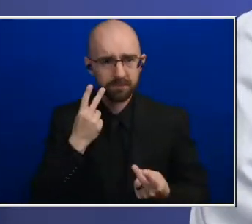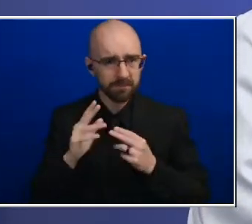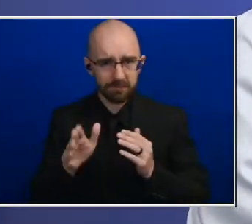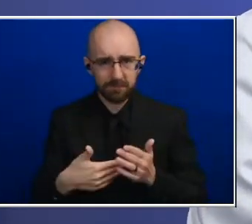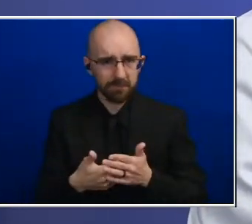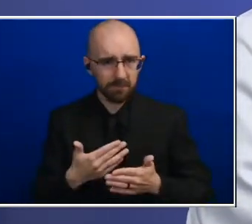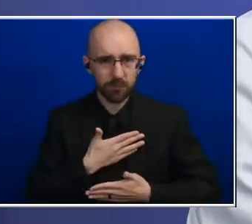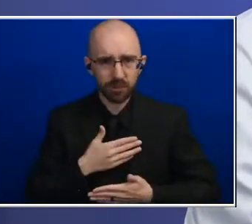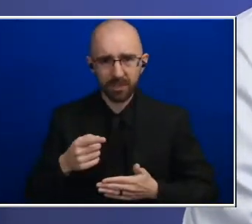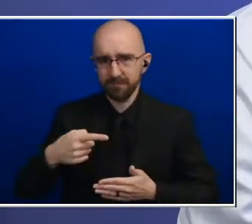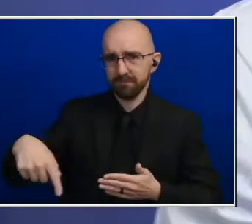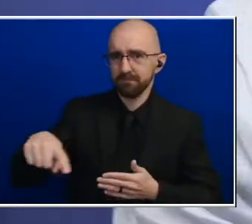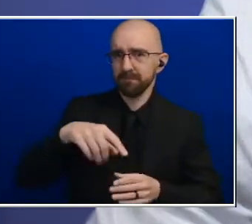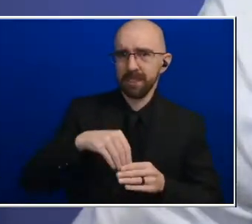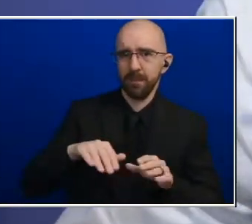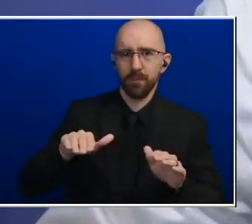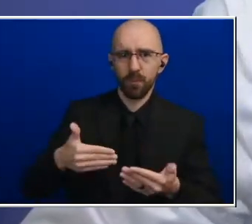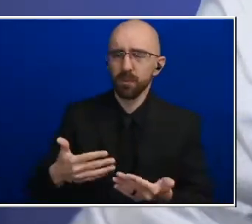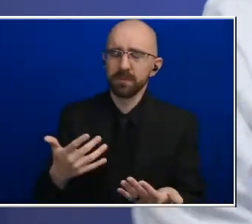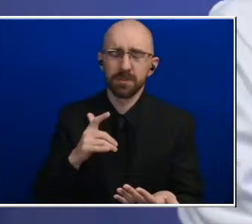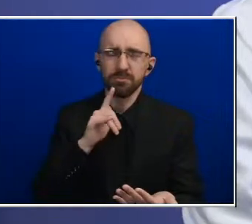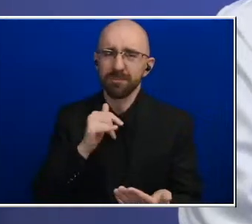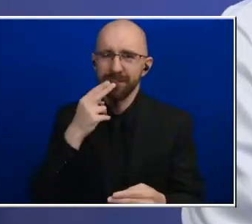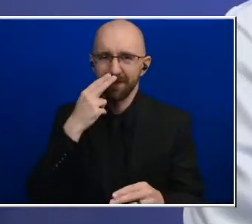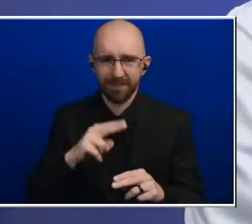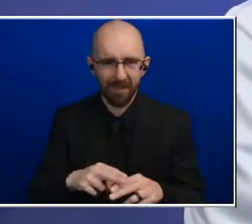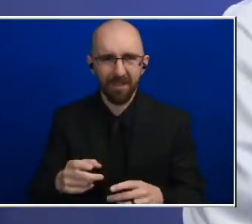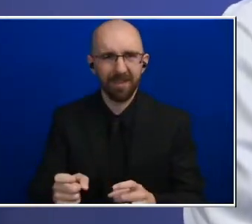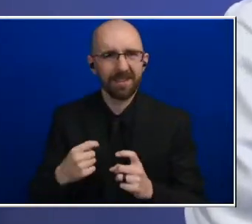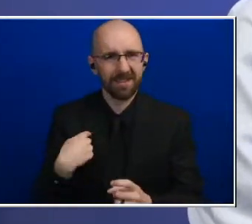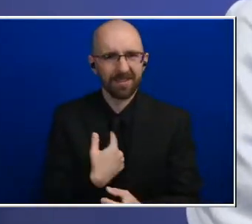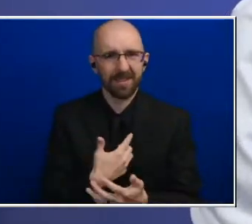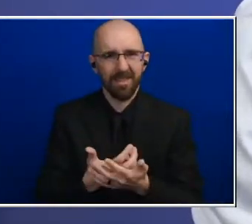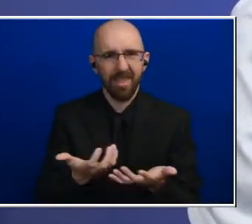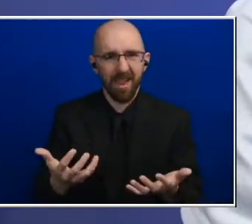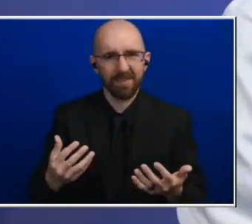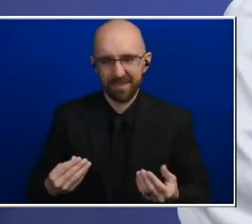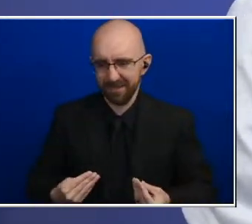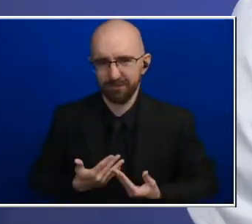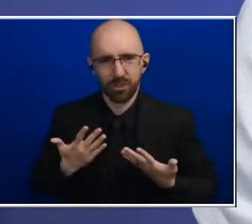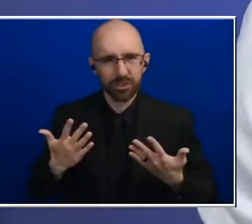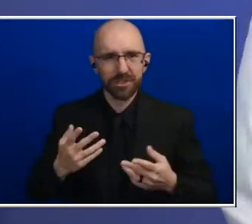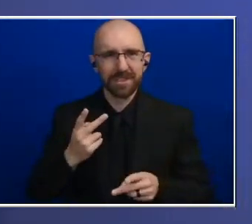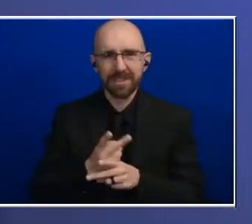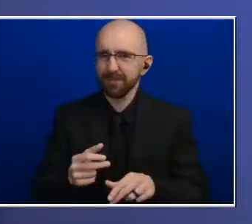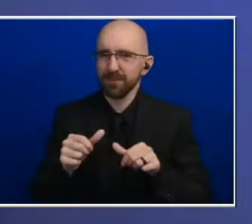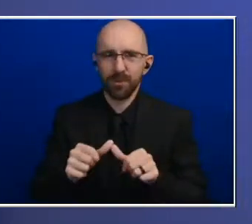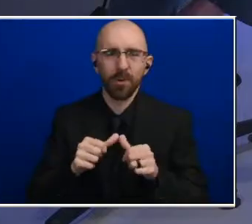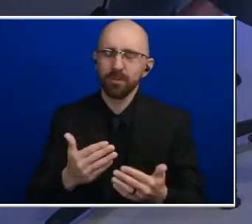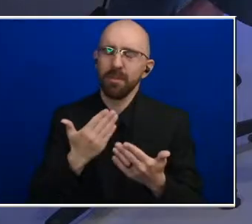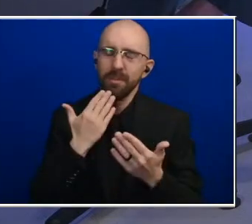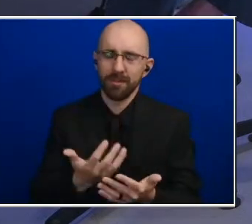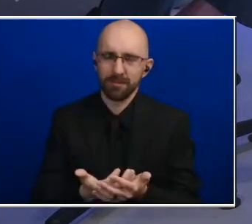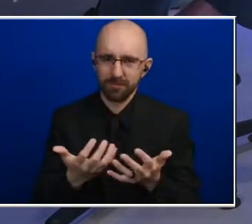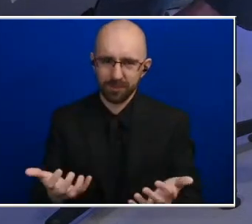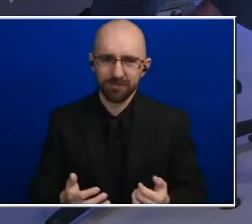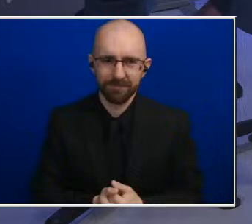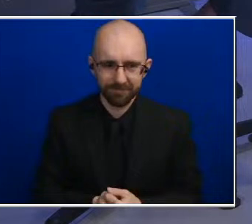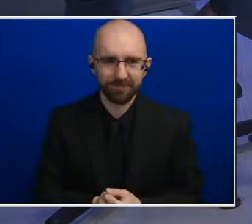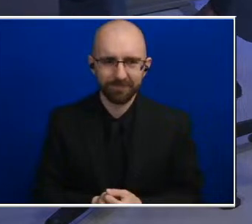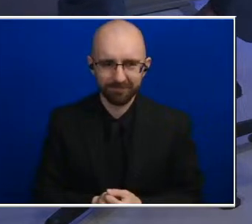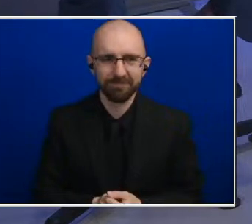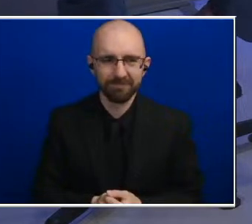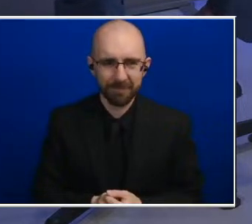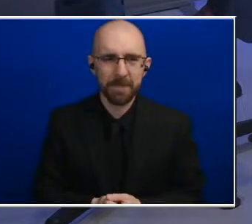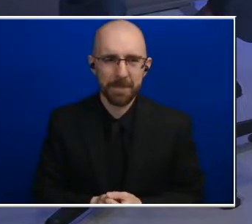and it's just really, really fun. It gives us a lot of inspiration and keeps us going. So thanks so much. I really appreciate that. Thank you. Yeah, of course. All right, and